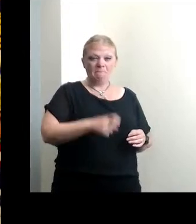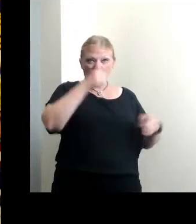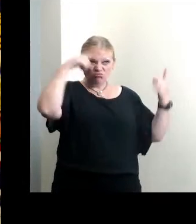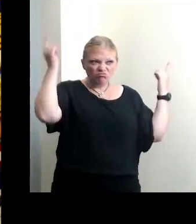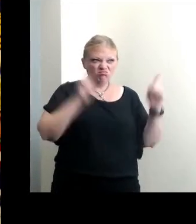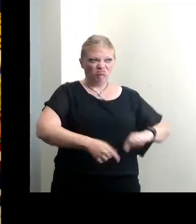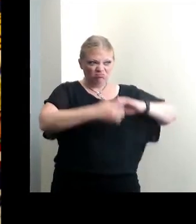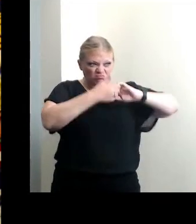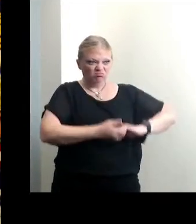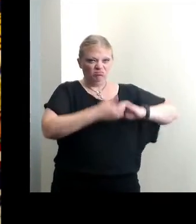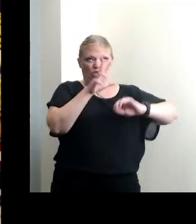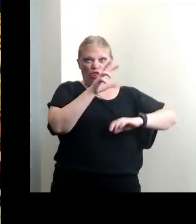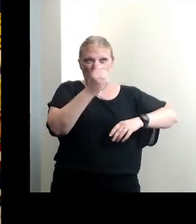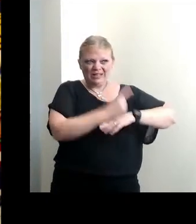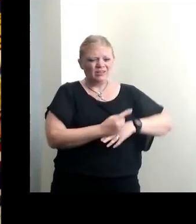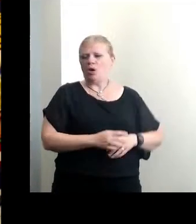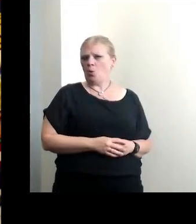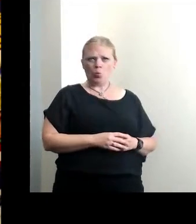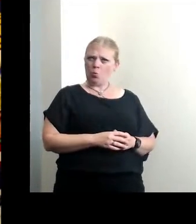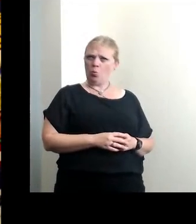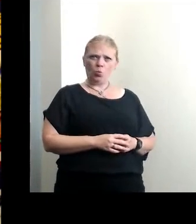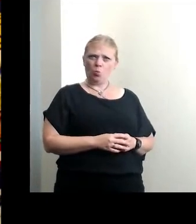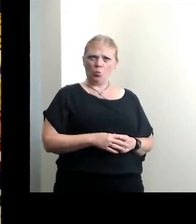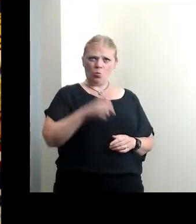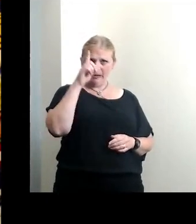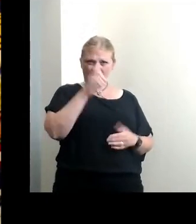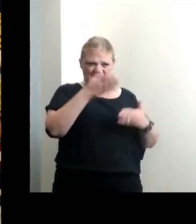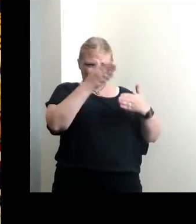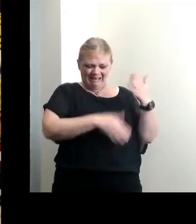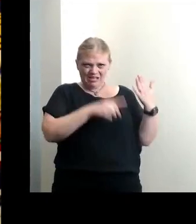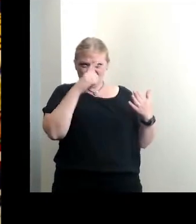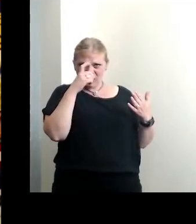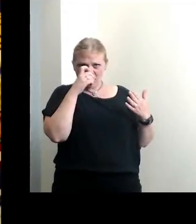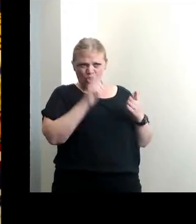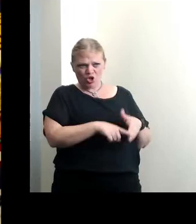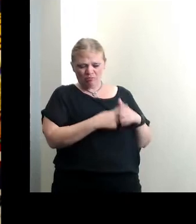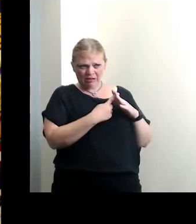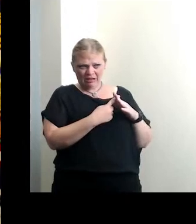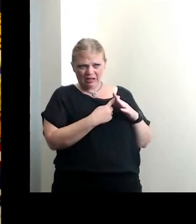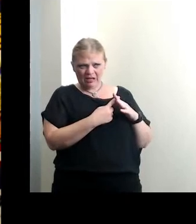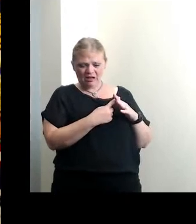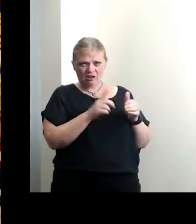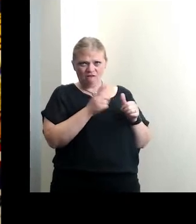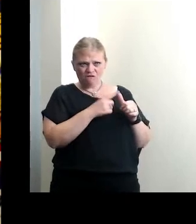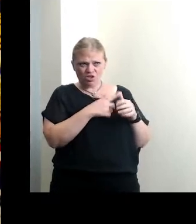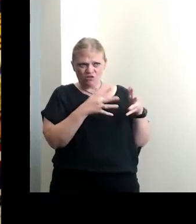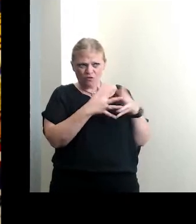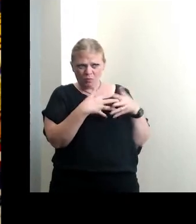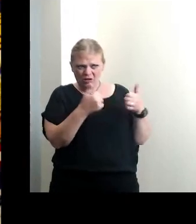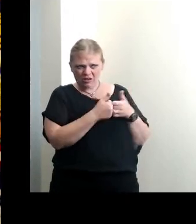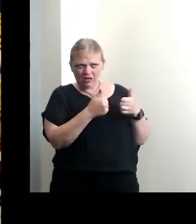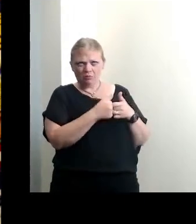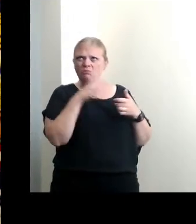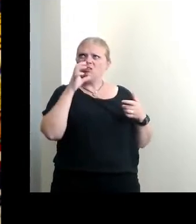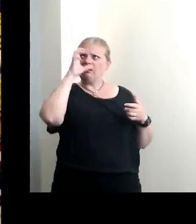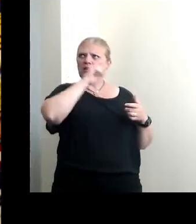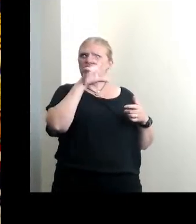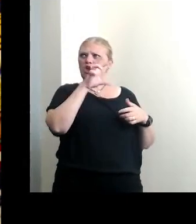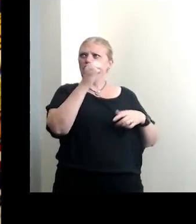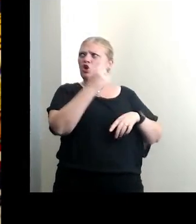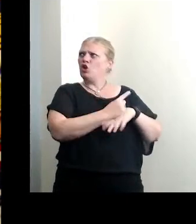30 days? No. Do we need to get a deal done by the end of summer, the beginning of the first football game, which actually I guess is 30